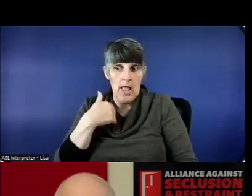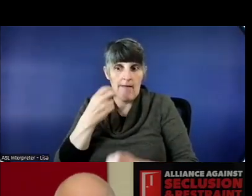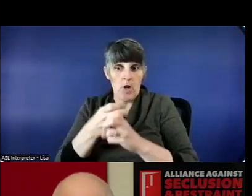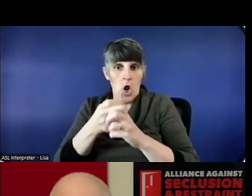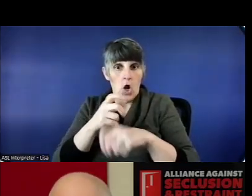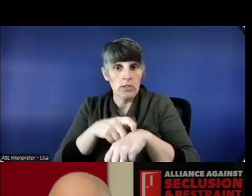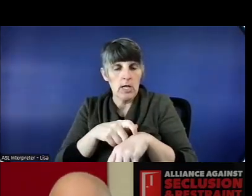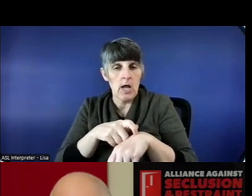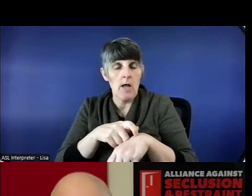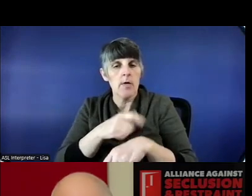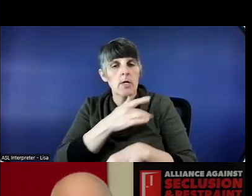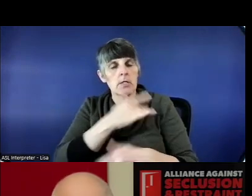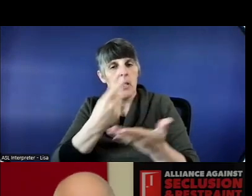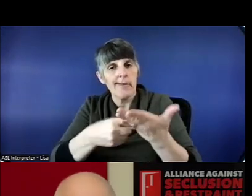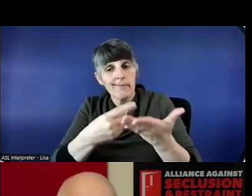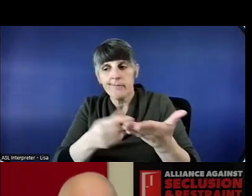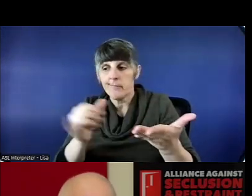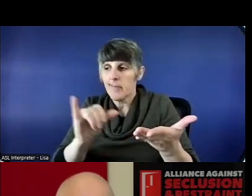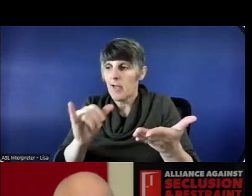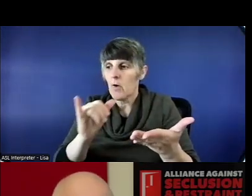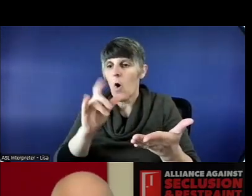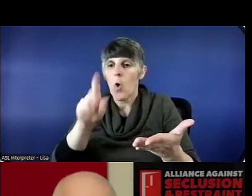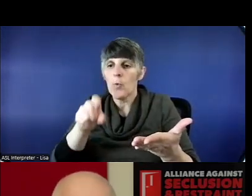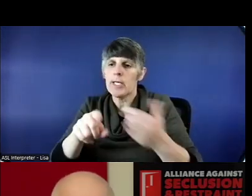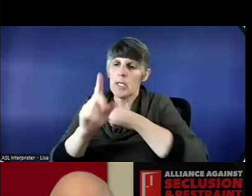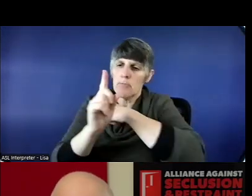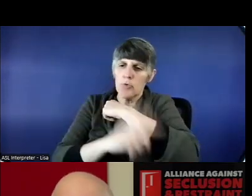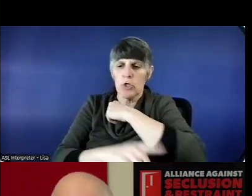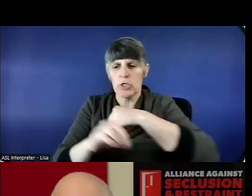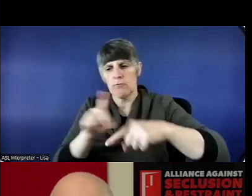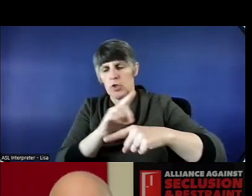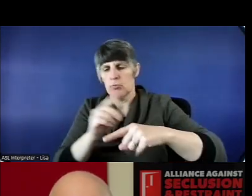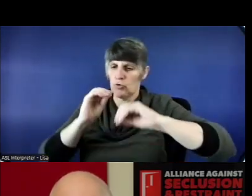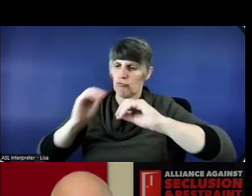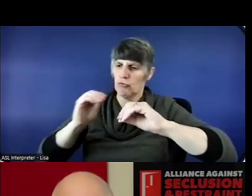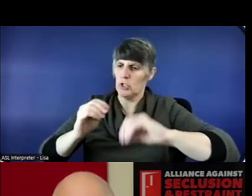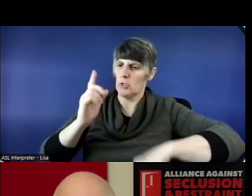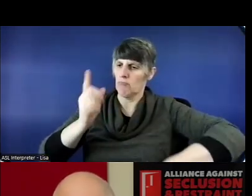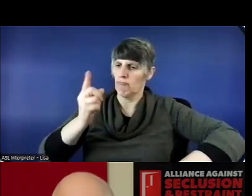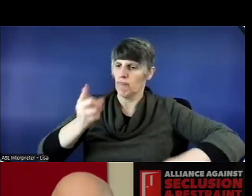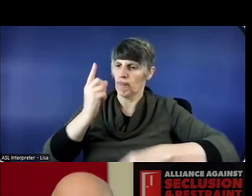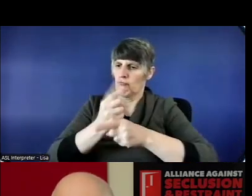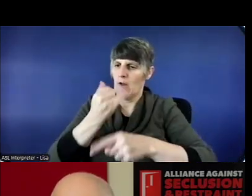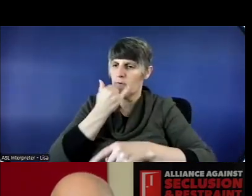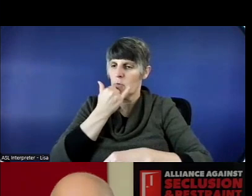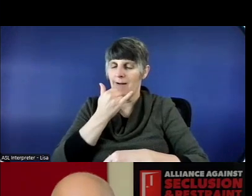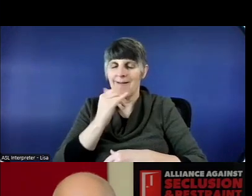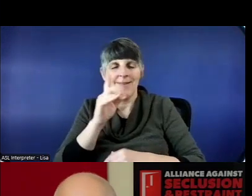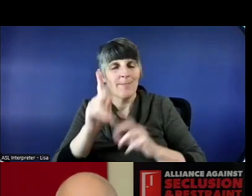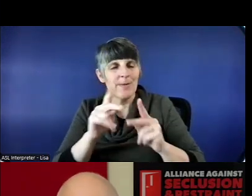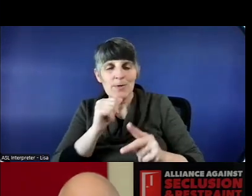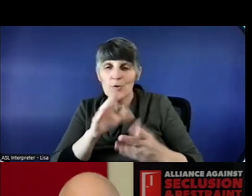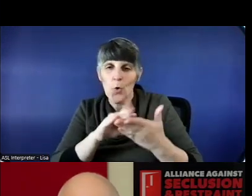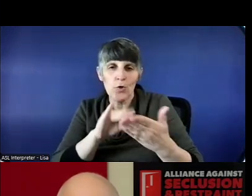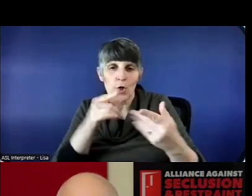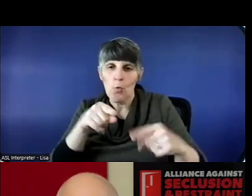time, we often talk about like, oh, well, we need punitive discipline to teach them a lesson. Nobody learns when they're